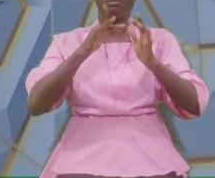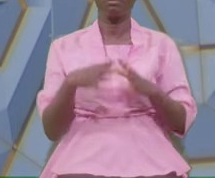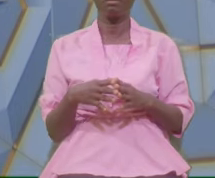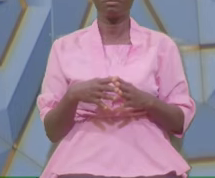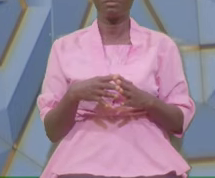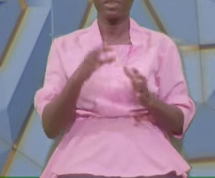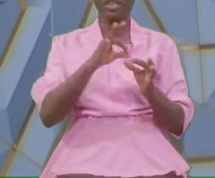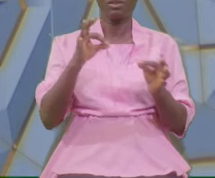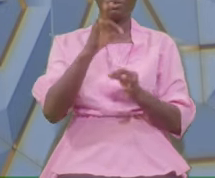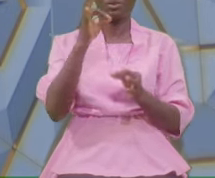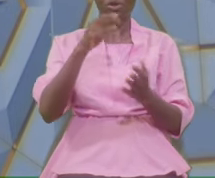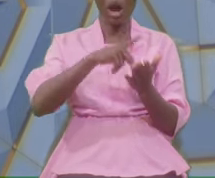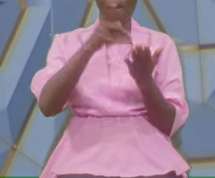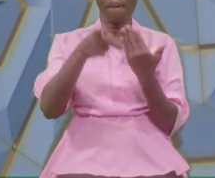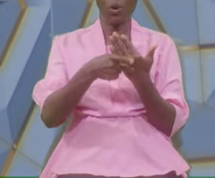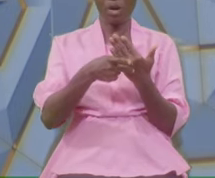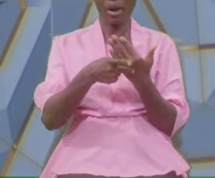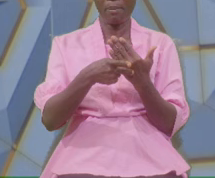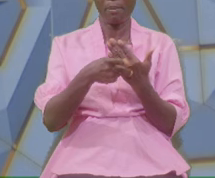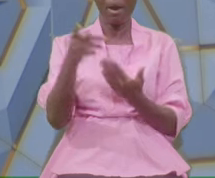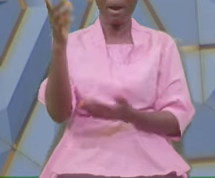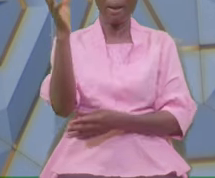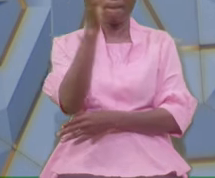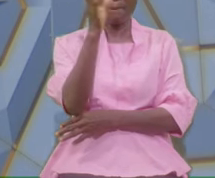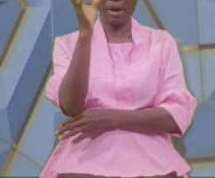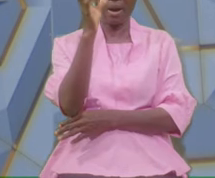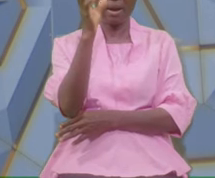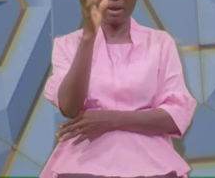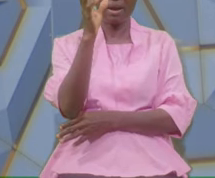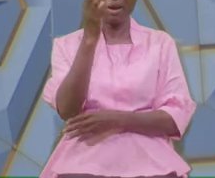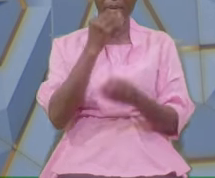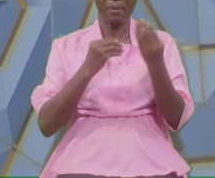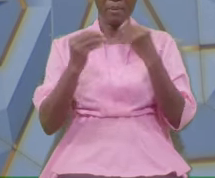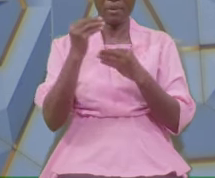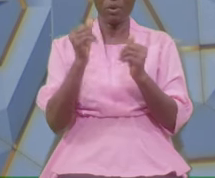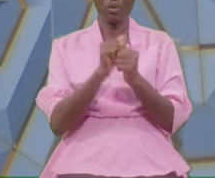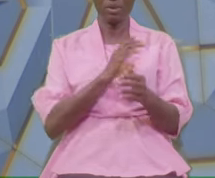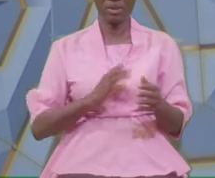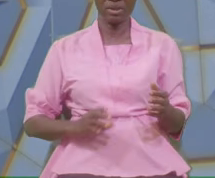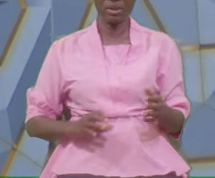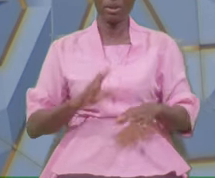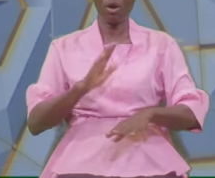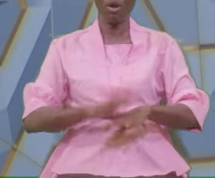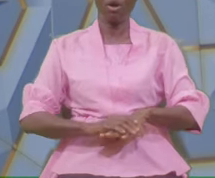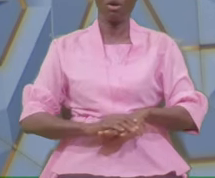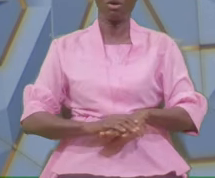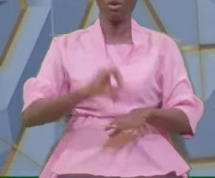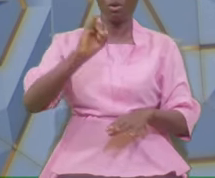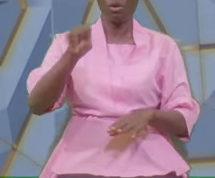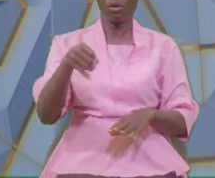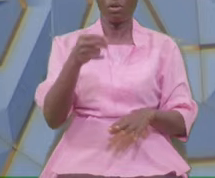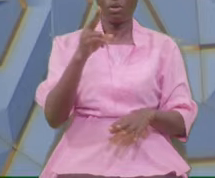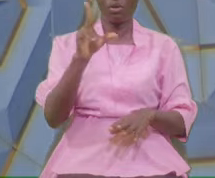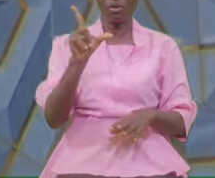Sunday July 7 July 7 more details be given to you as to How you